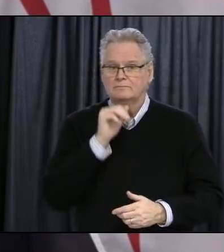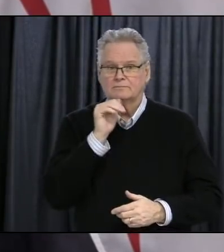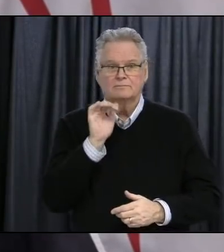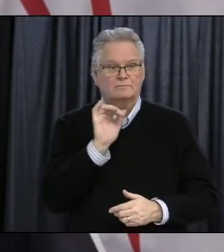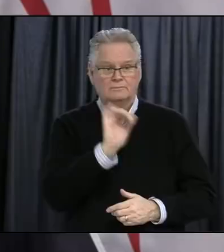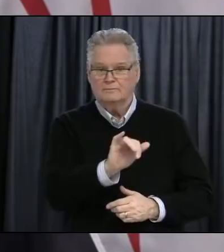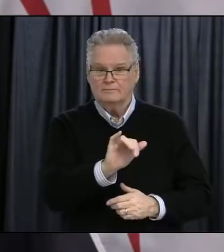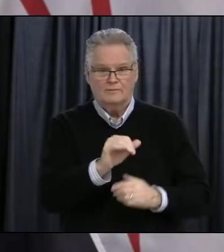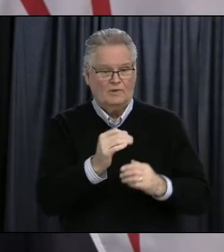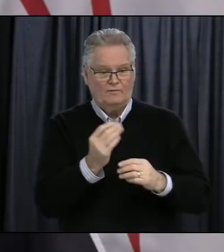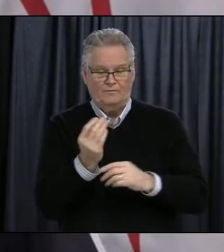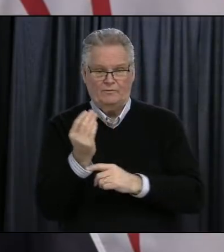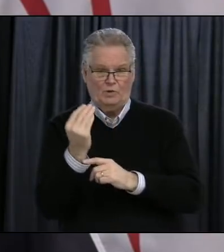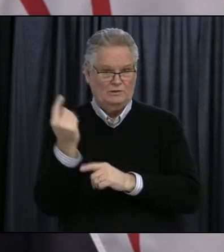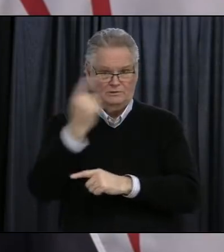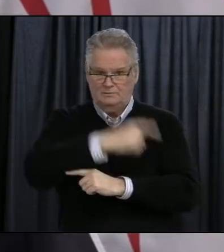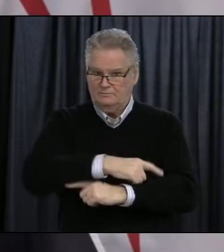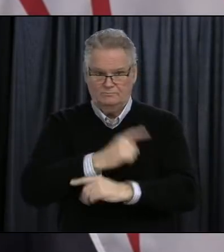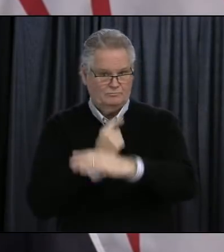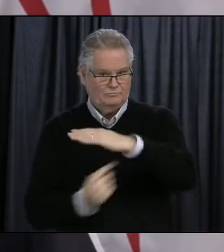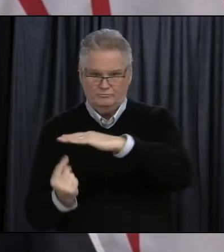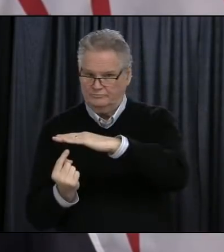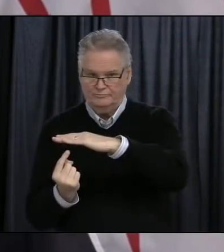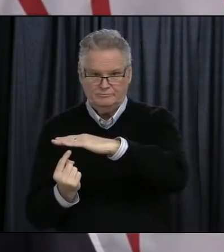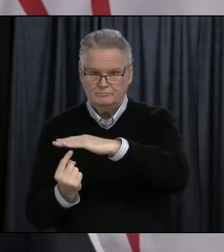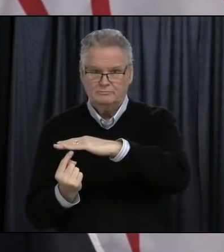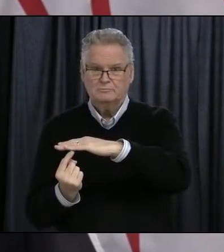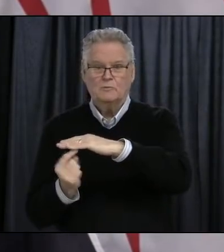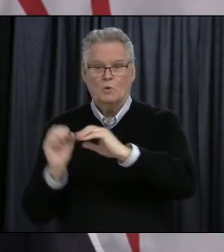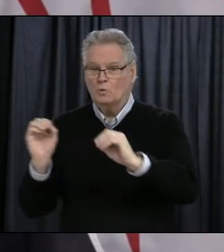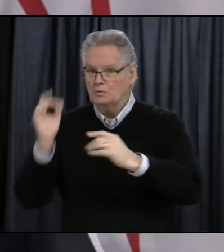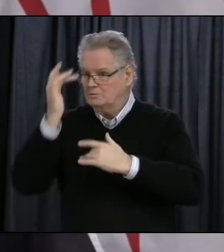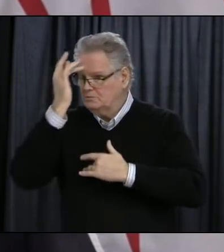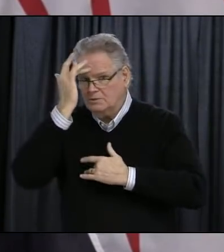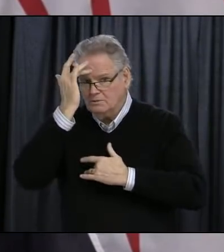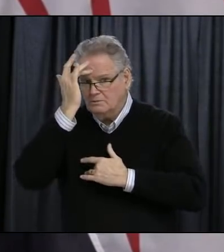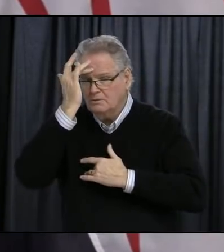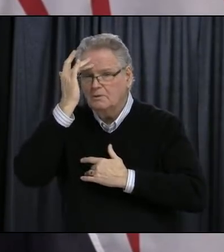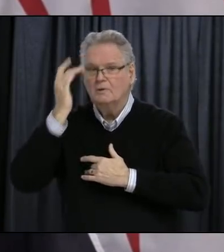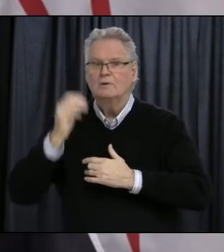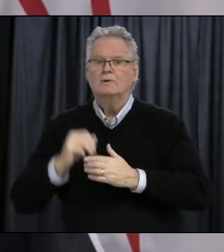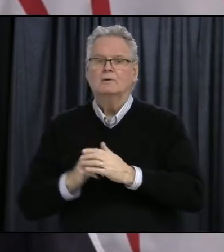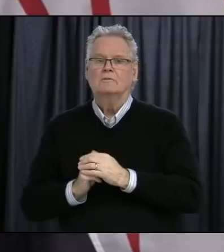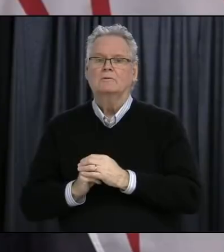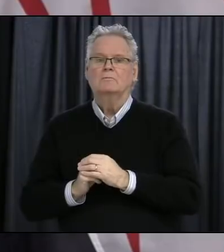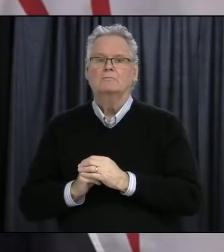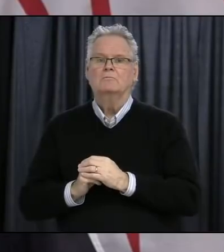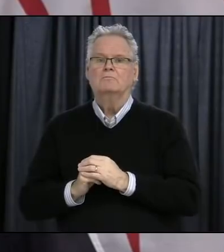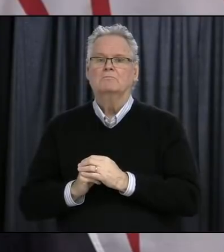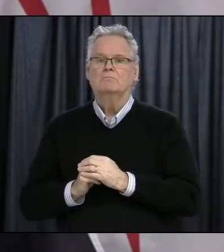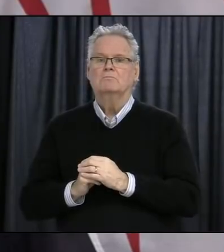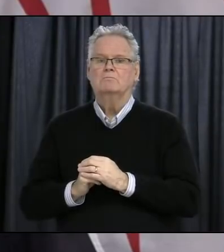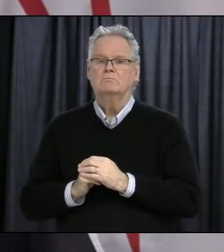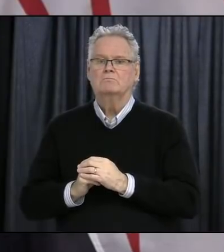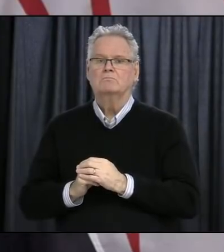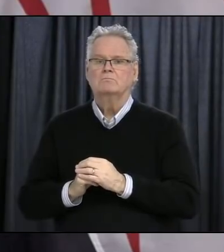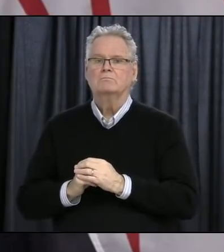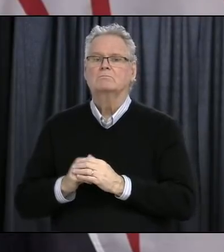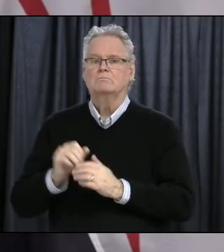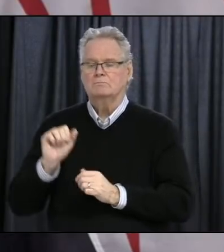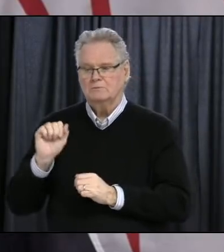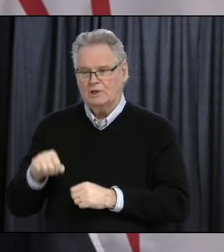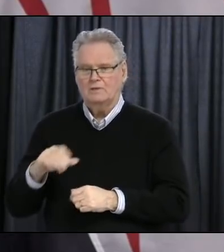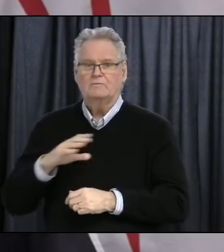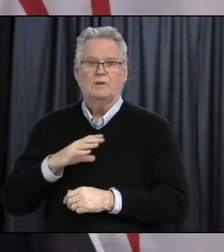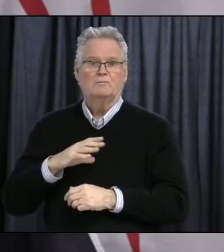14. If rotational workers are required to return to work prior to completing 14 days of isolation, they are permitted to do so if